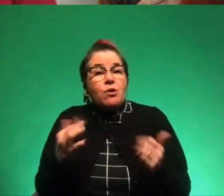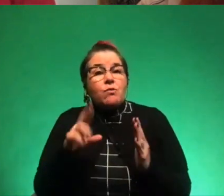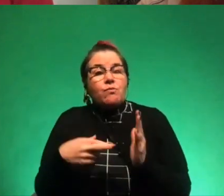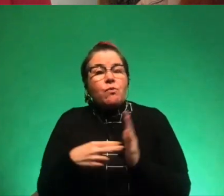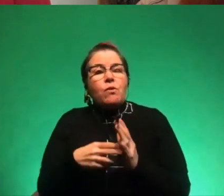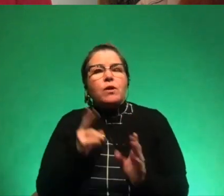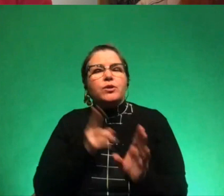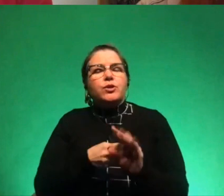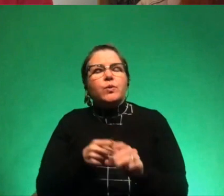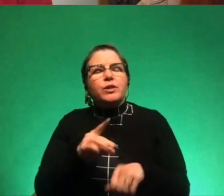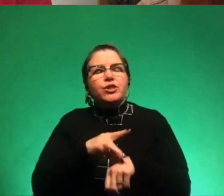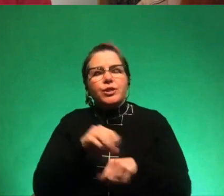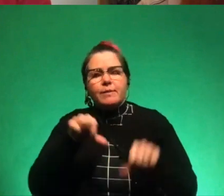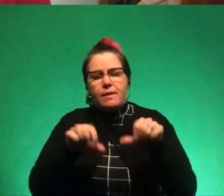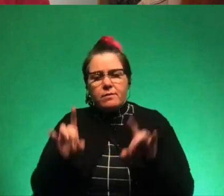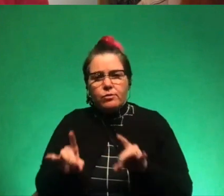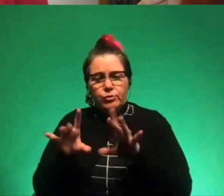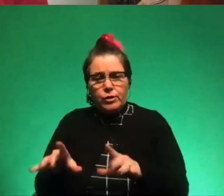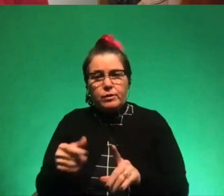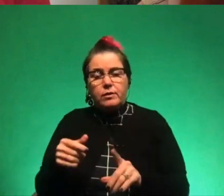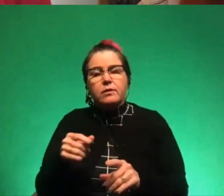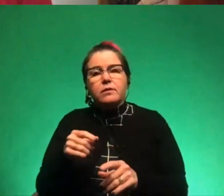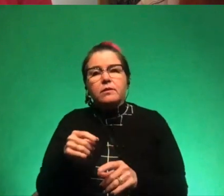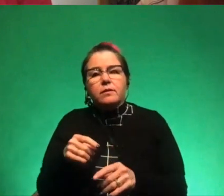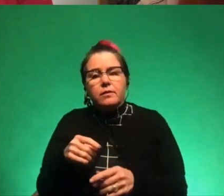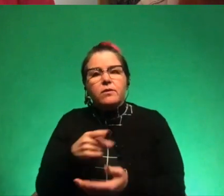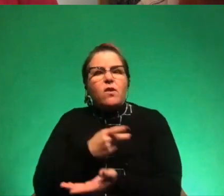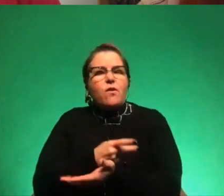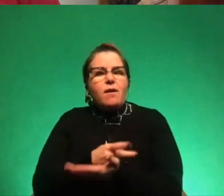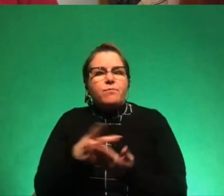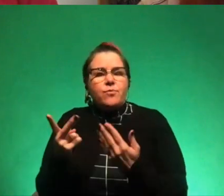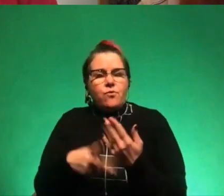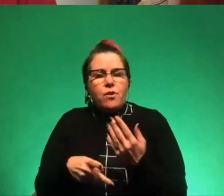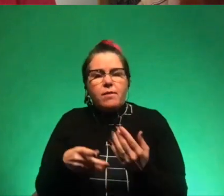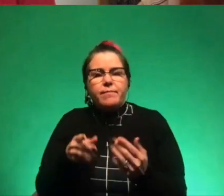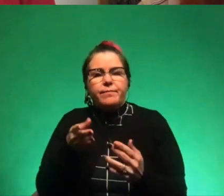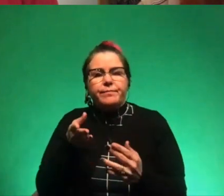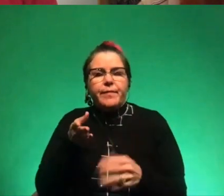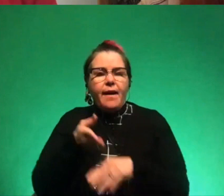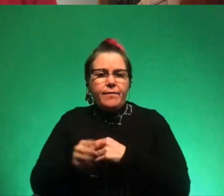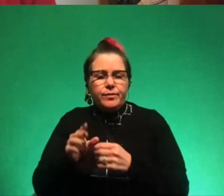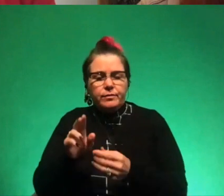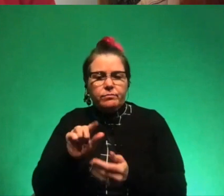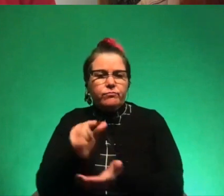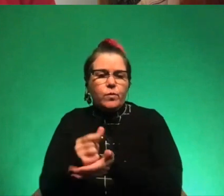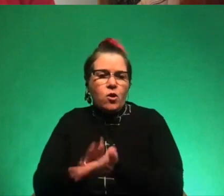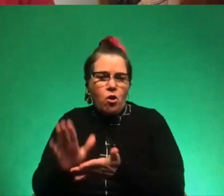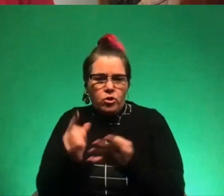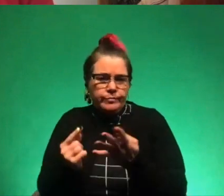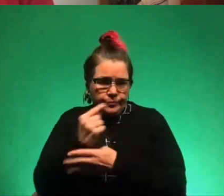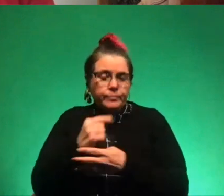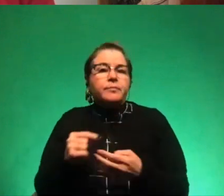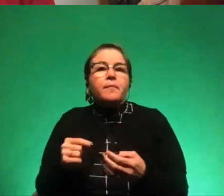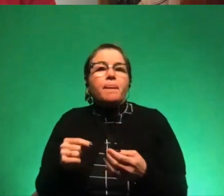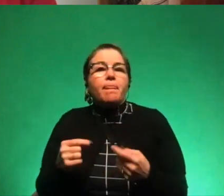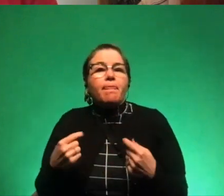joined Geoscience Australia as a graduate. We have a graduate program straight out of university. And I just got